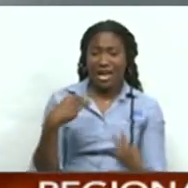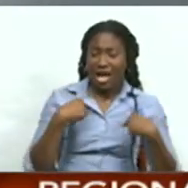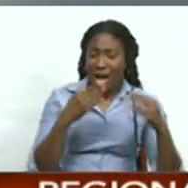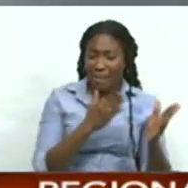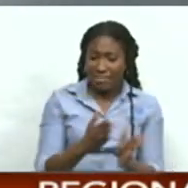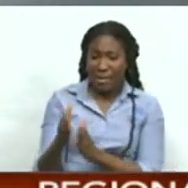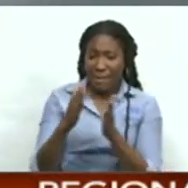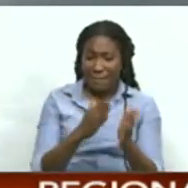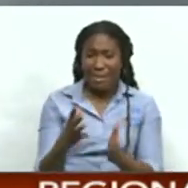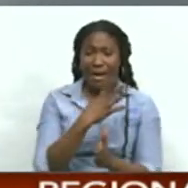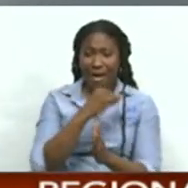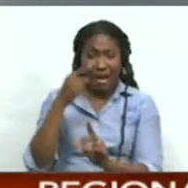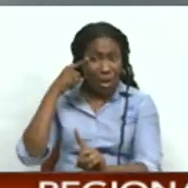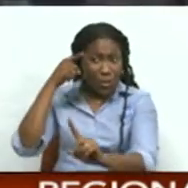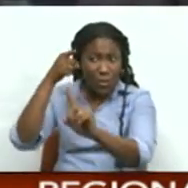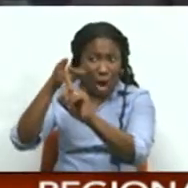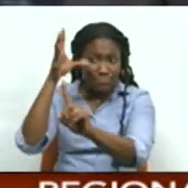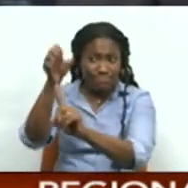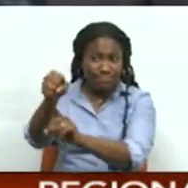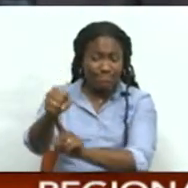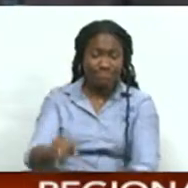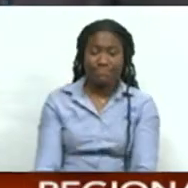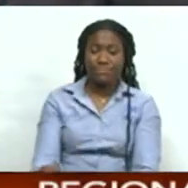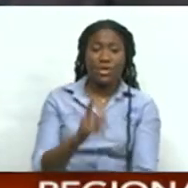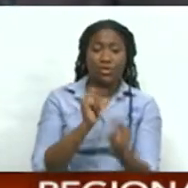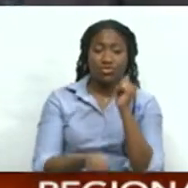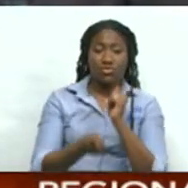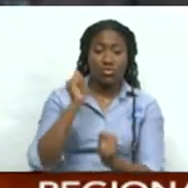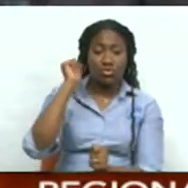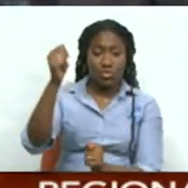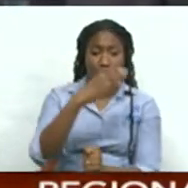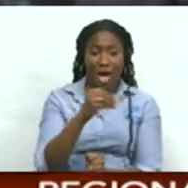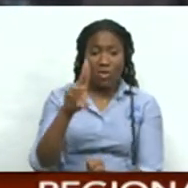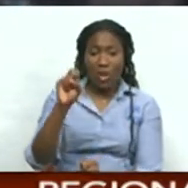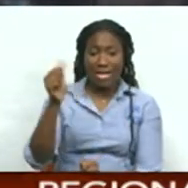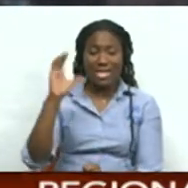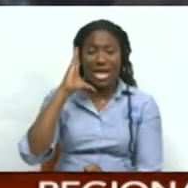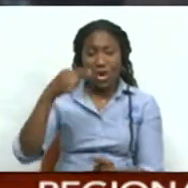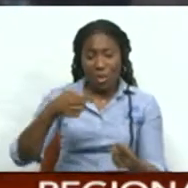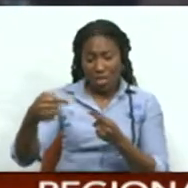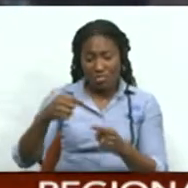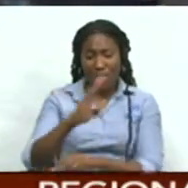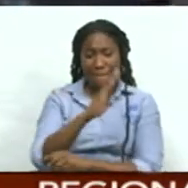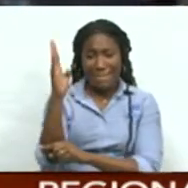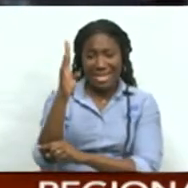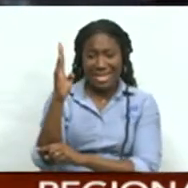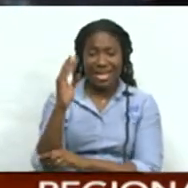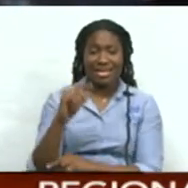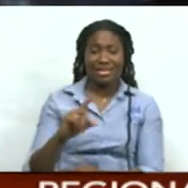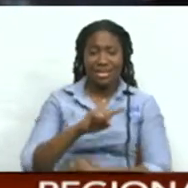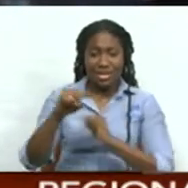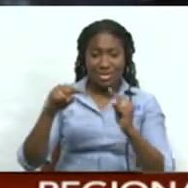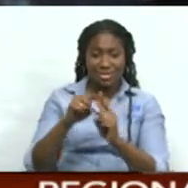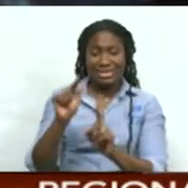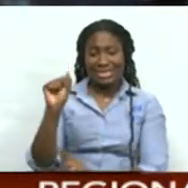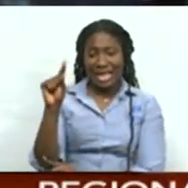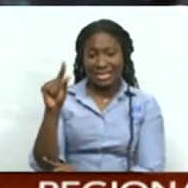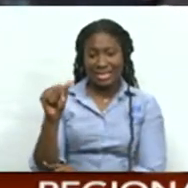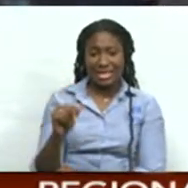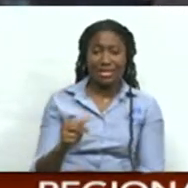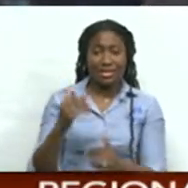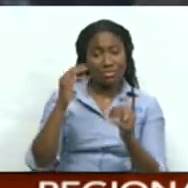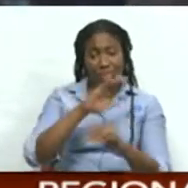it. Trinidad and Tobago and the USA will kick off at midday Trinidad and Tobago time on Saturday. All the best to